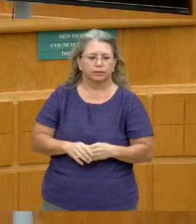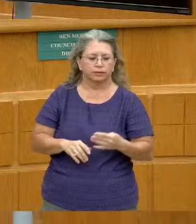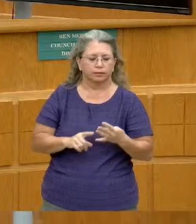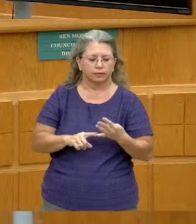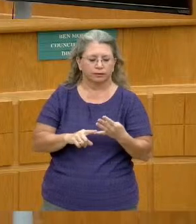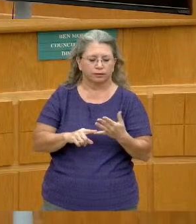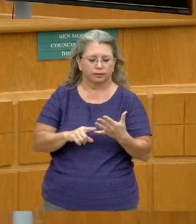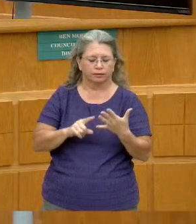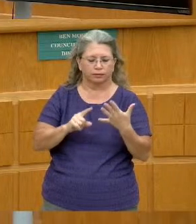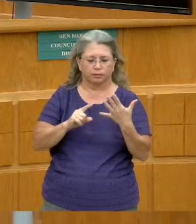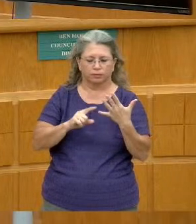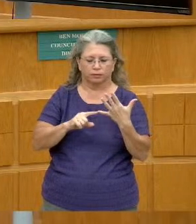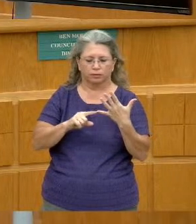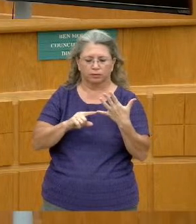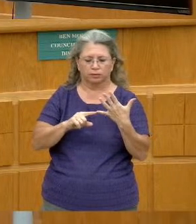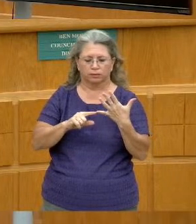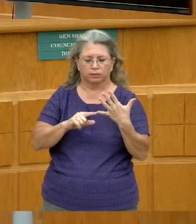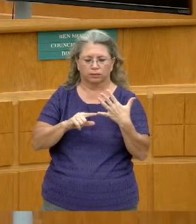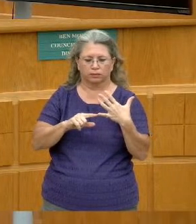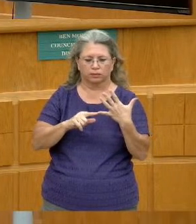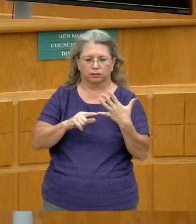then Prompt2,